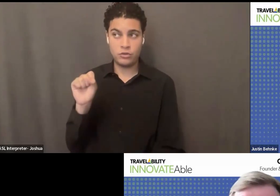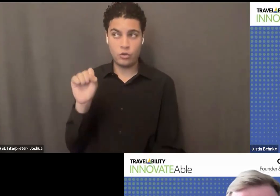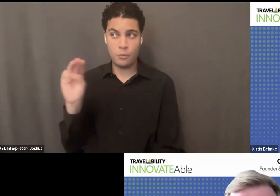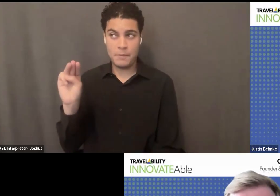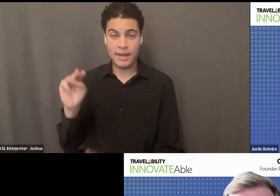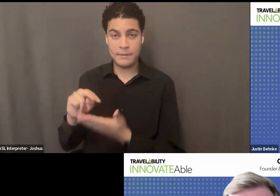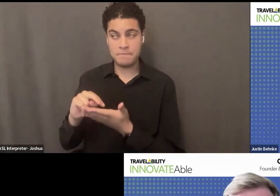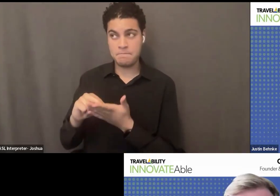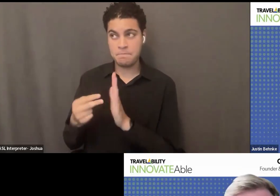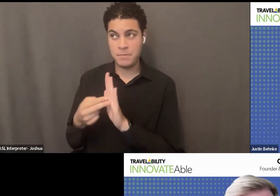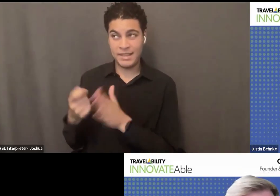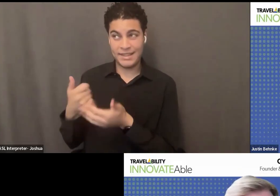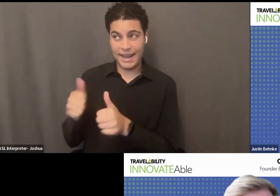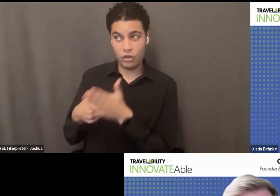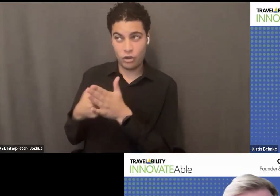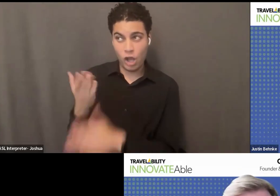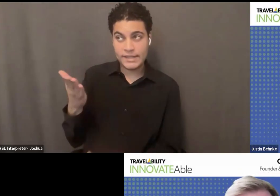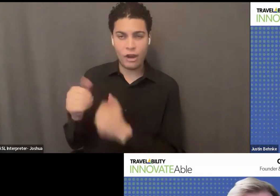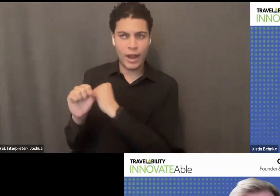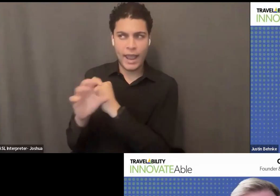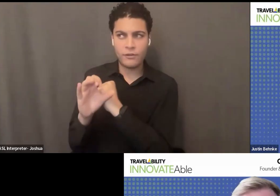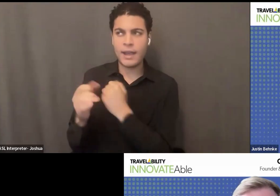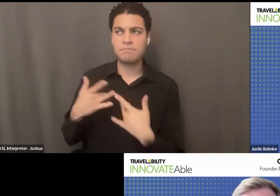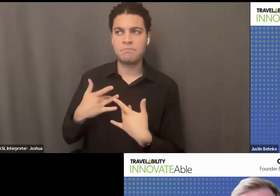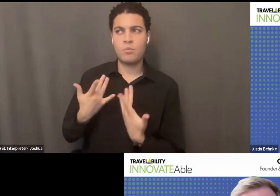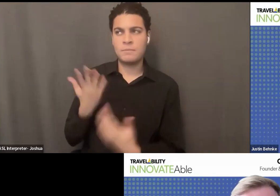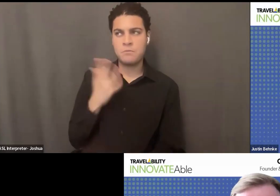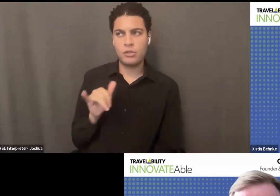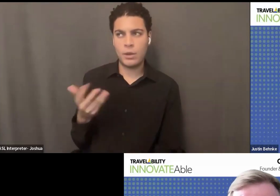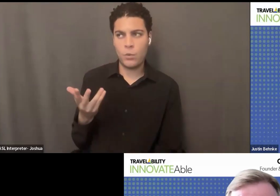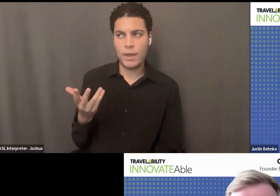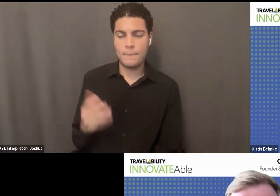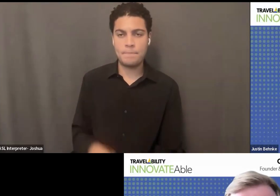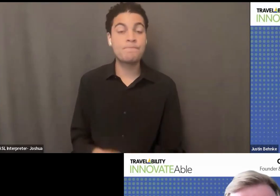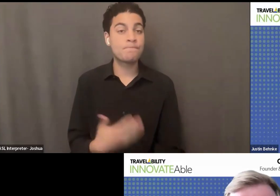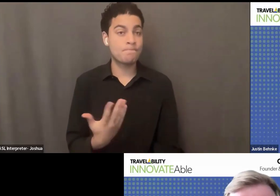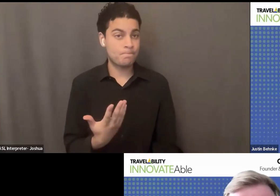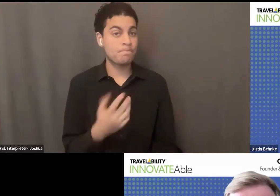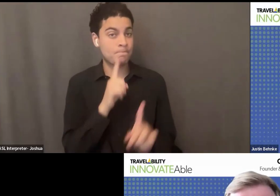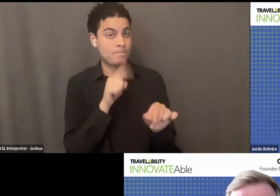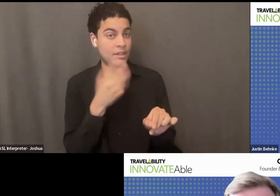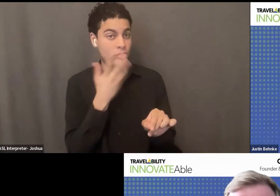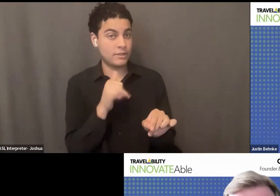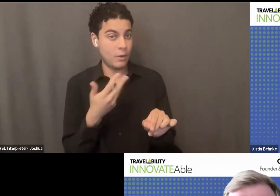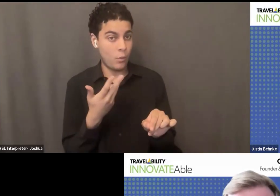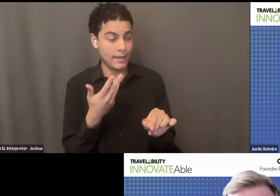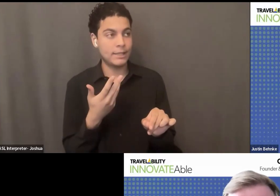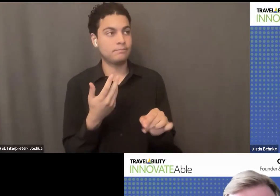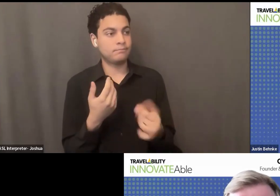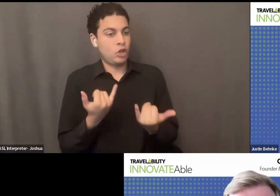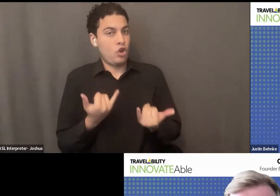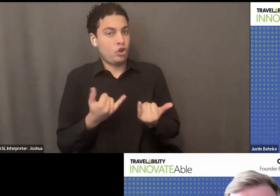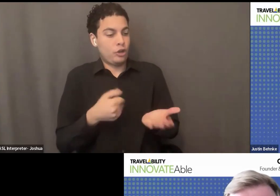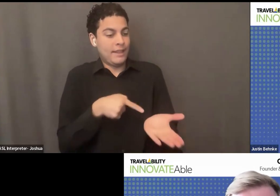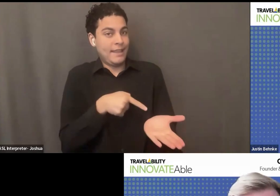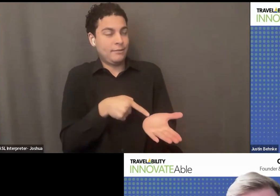media advertising. Any sense on that? So to answer your question is, I've done zero paid advertising. All of it's